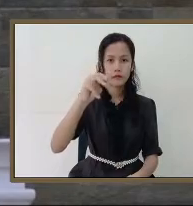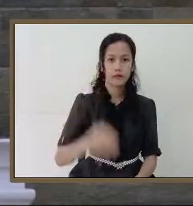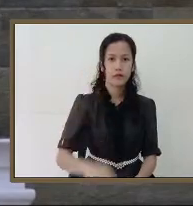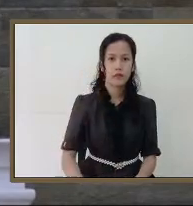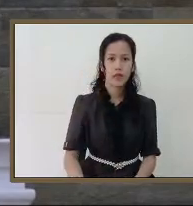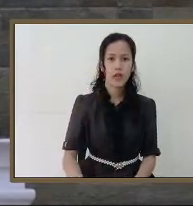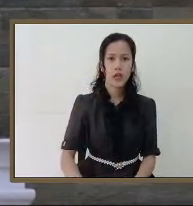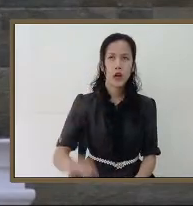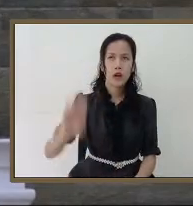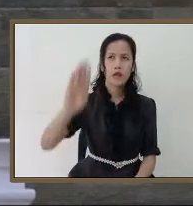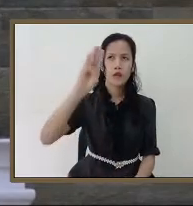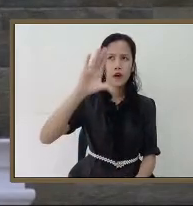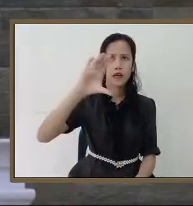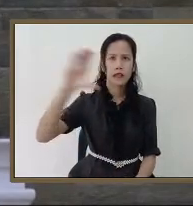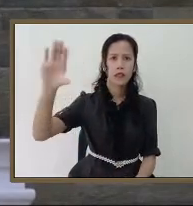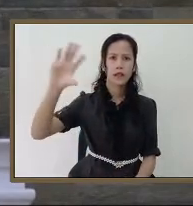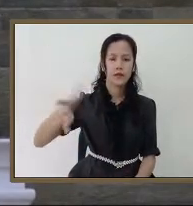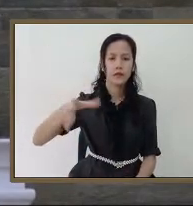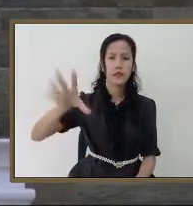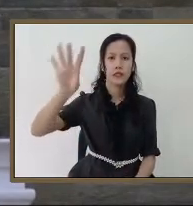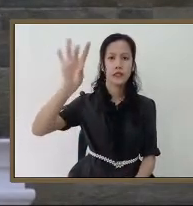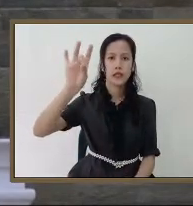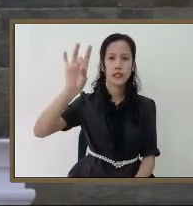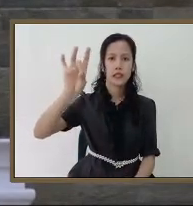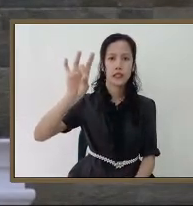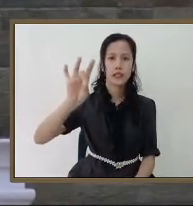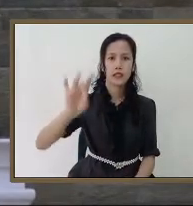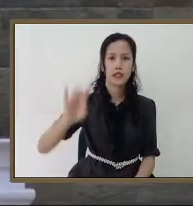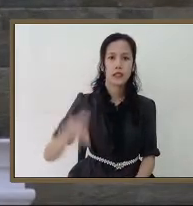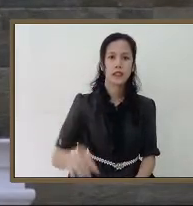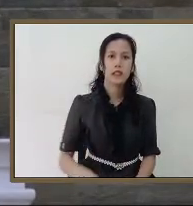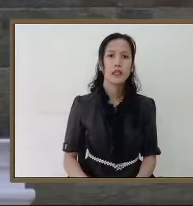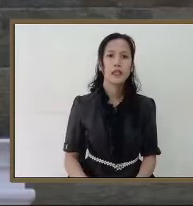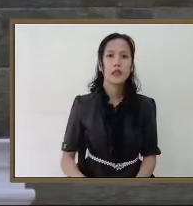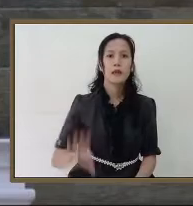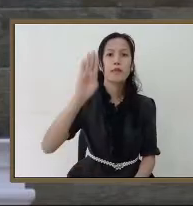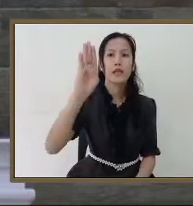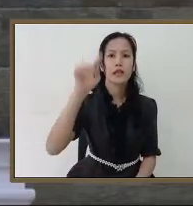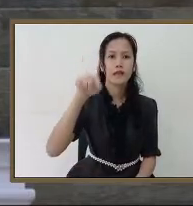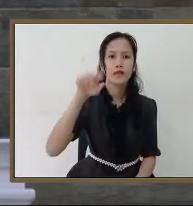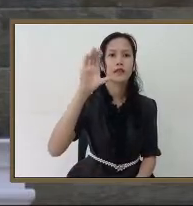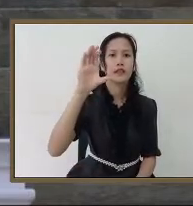458 BC. So as far as the authorship in the date, nandun doon po siya sa